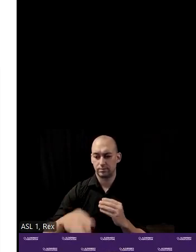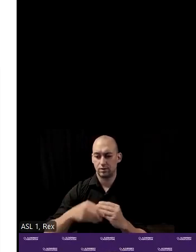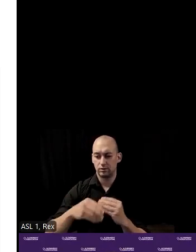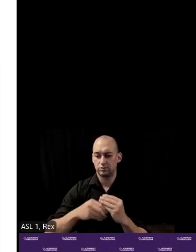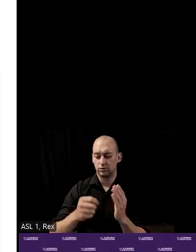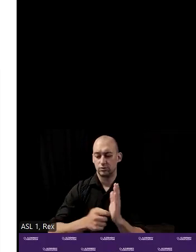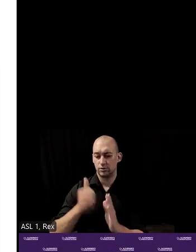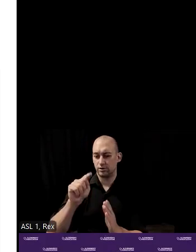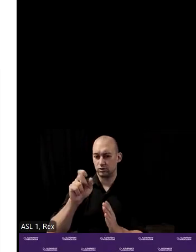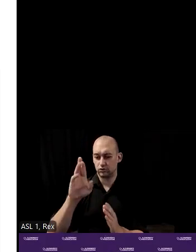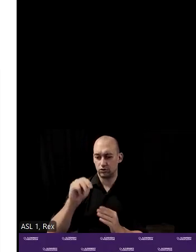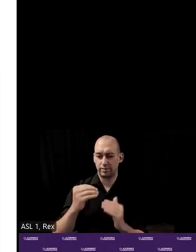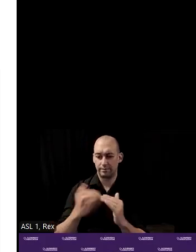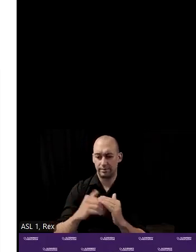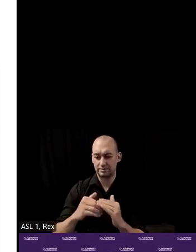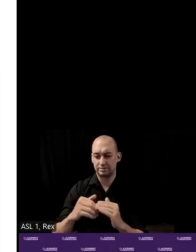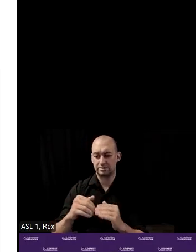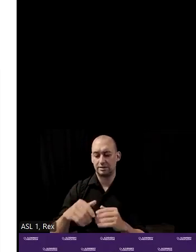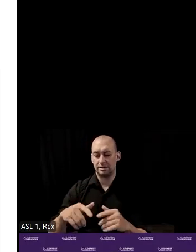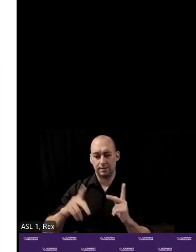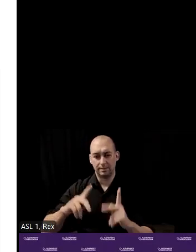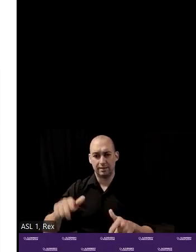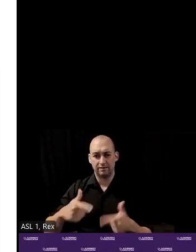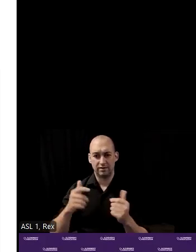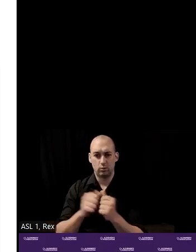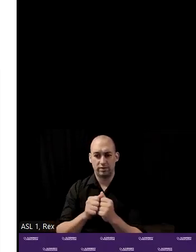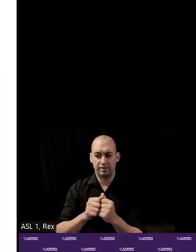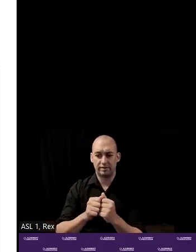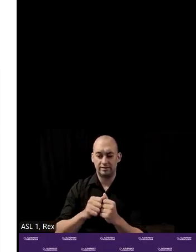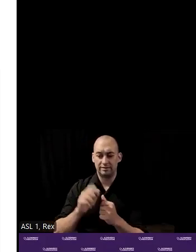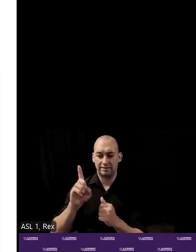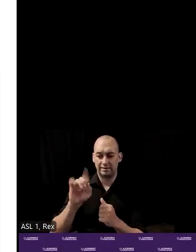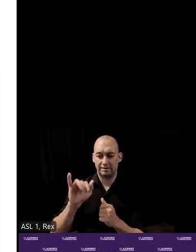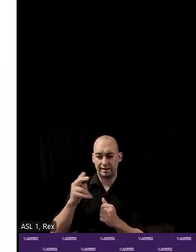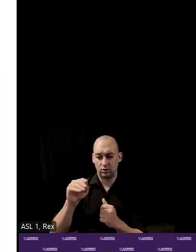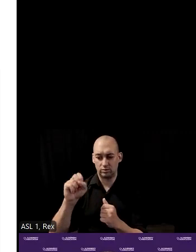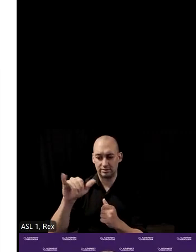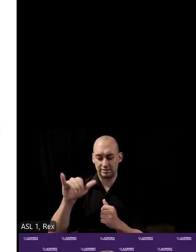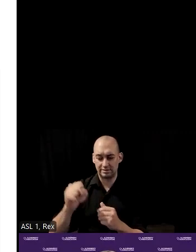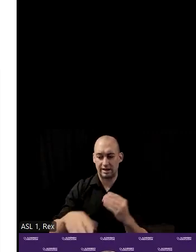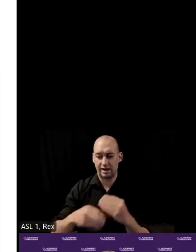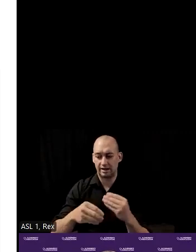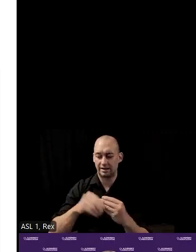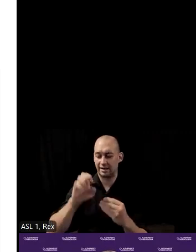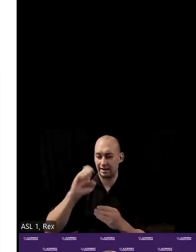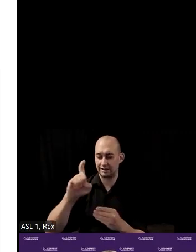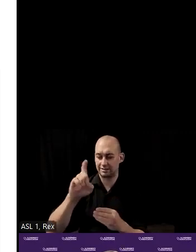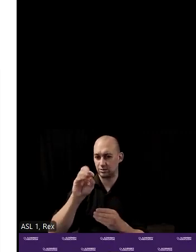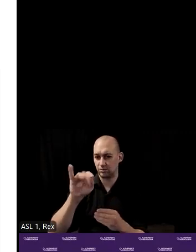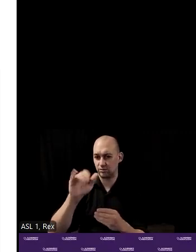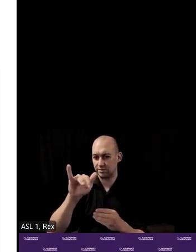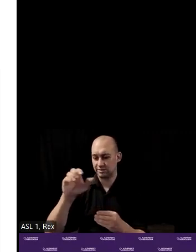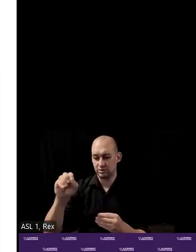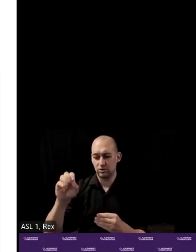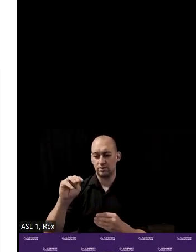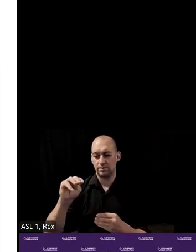are living with the diagnosis. And then also we've added the ex officio members. So those are members from